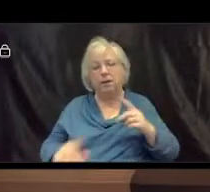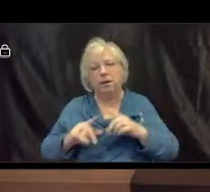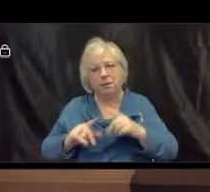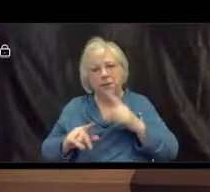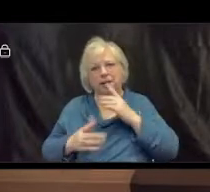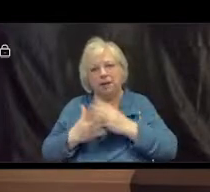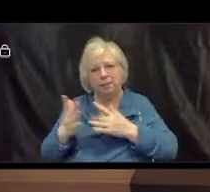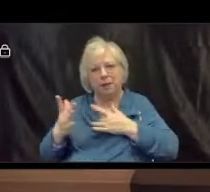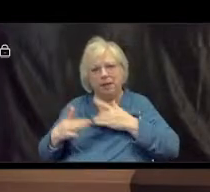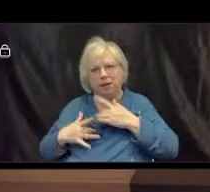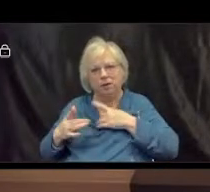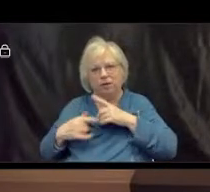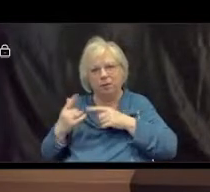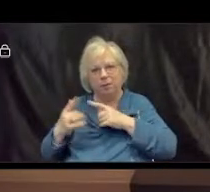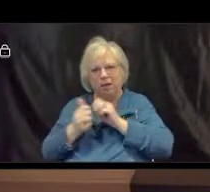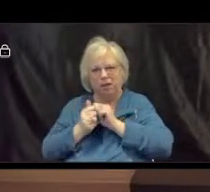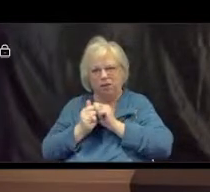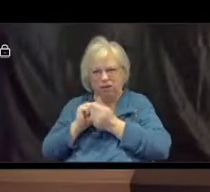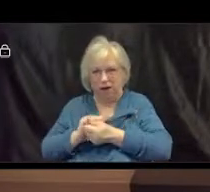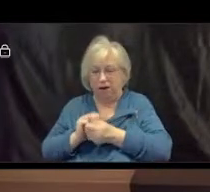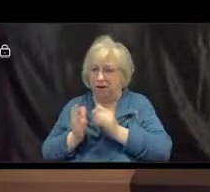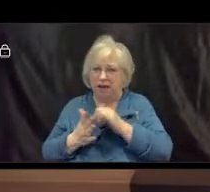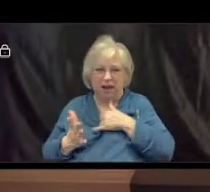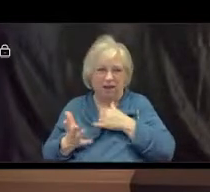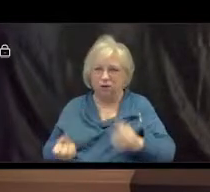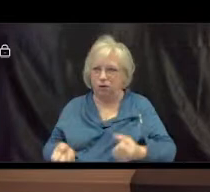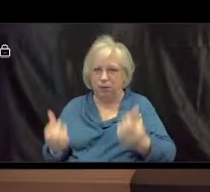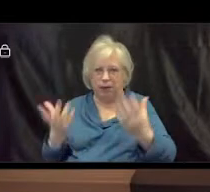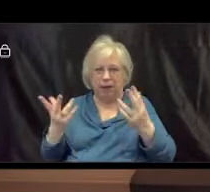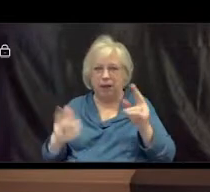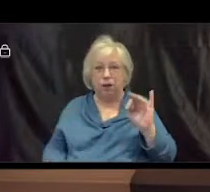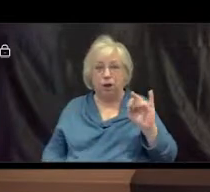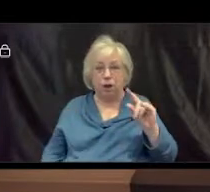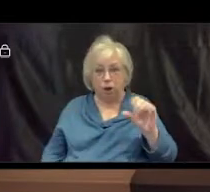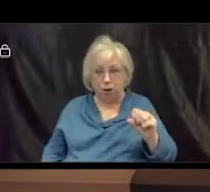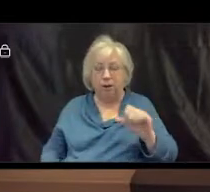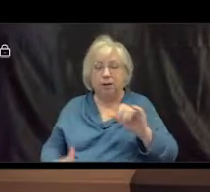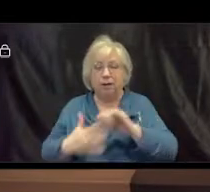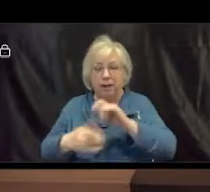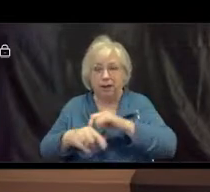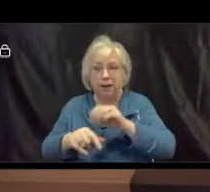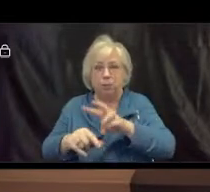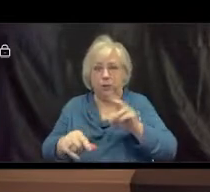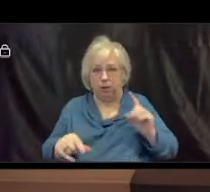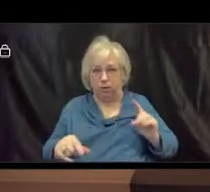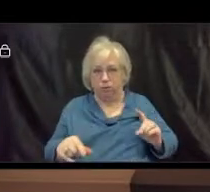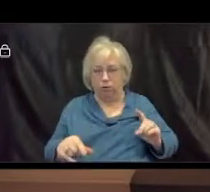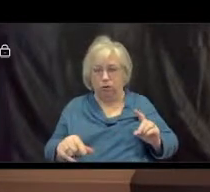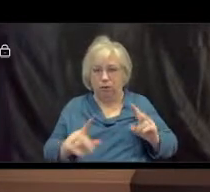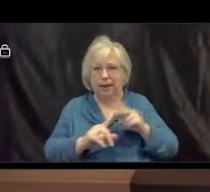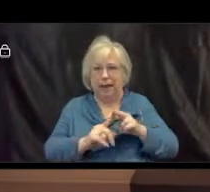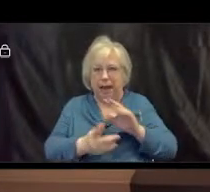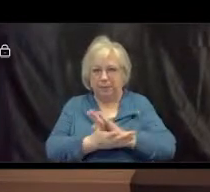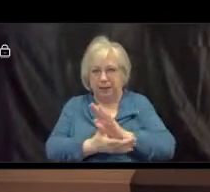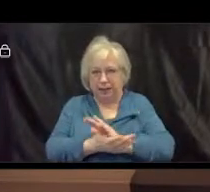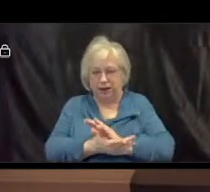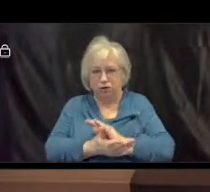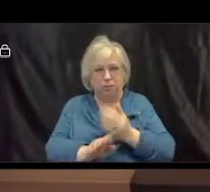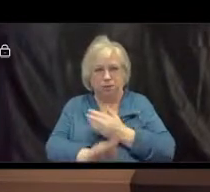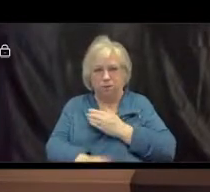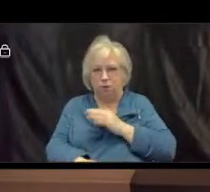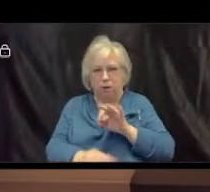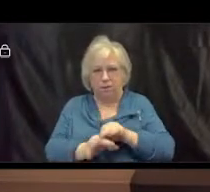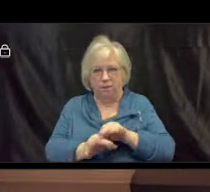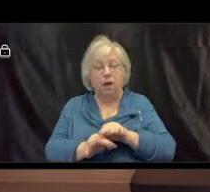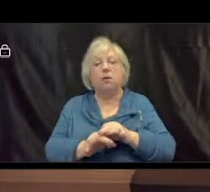density and that it was going to be too many units, and I believe we withdrew the application before that was ever voted on. The client visited with